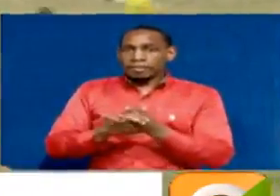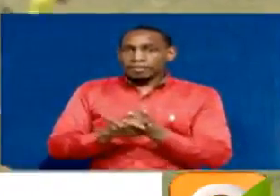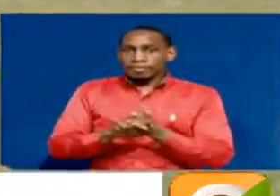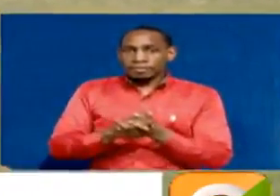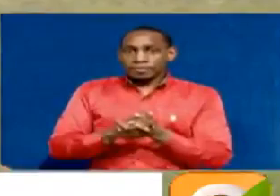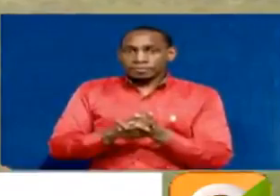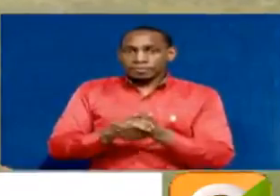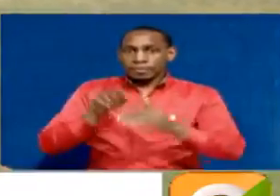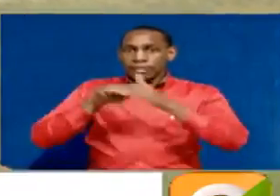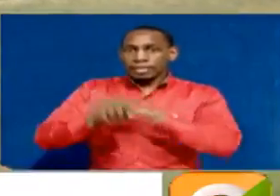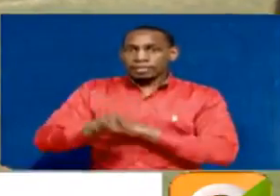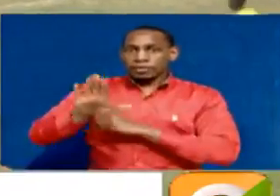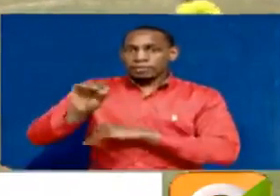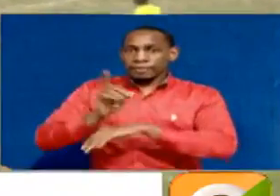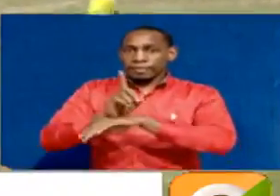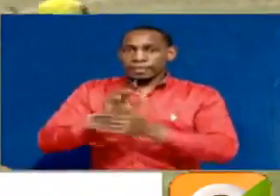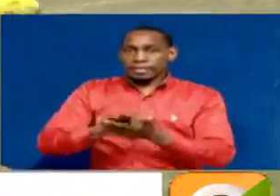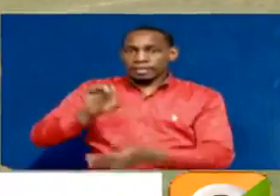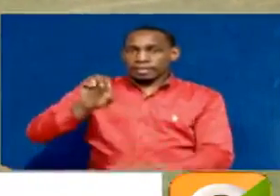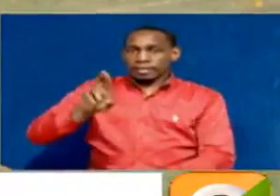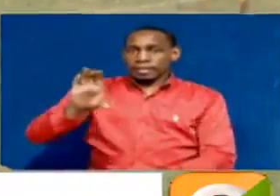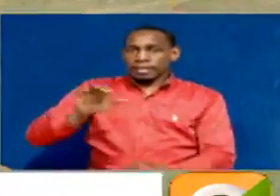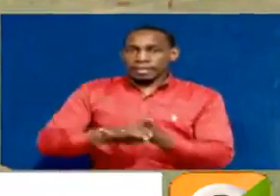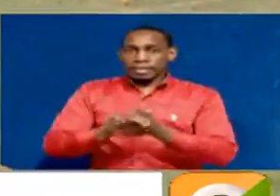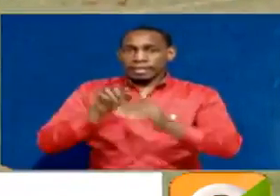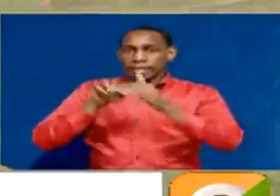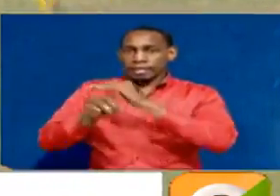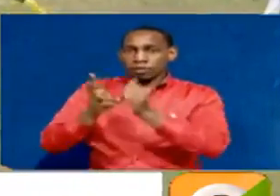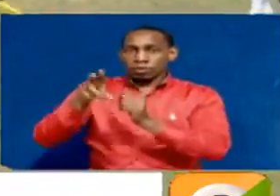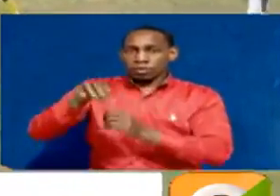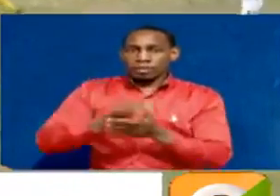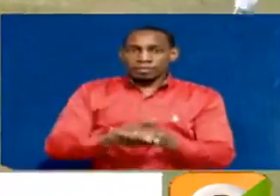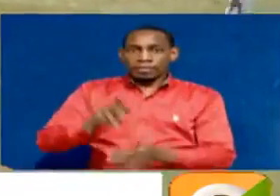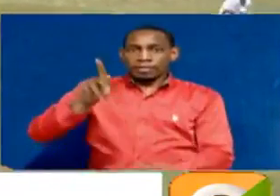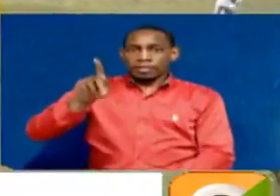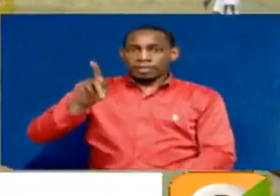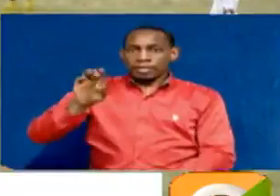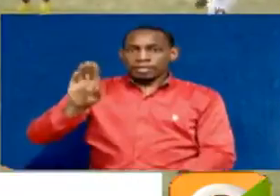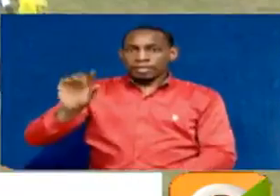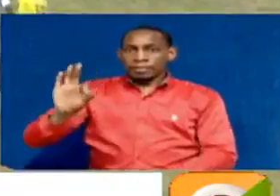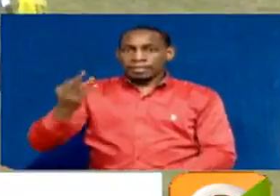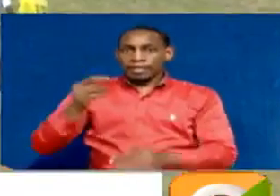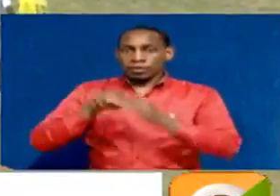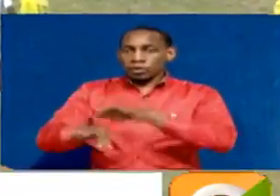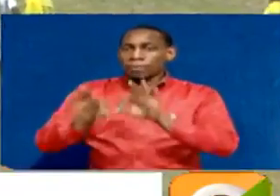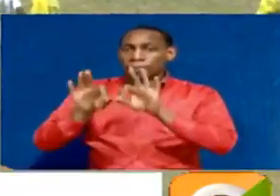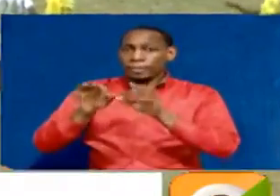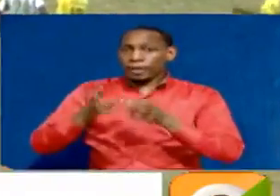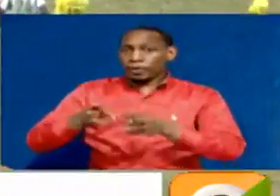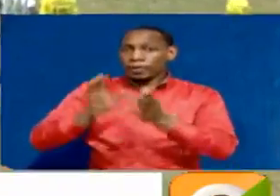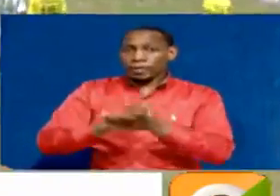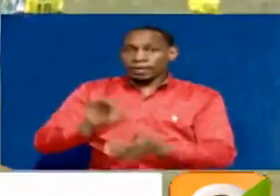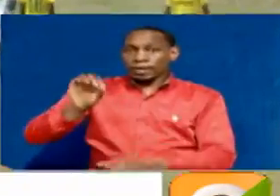Henry Onyango in the 50th minute, with Eric Buddy converting the spot kick. KCB's third goal came in spectacular